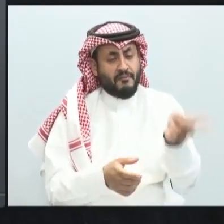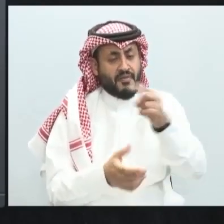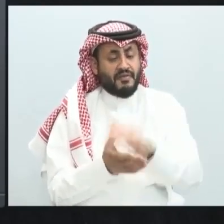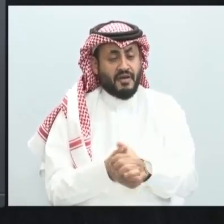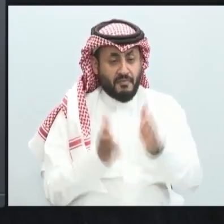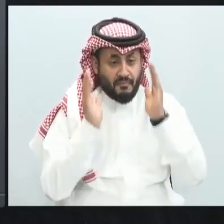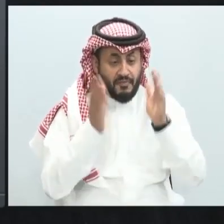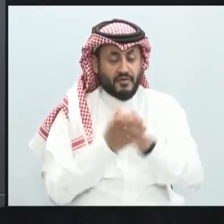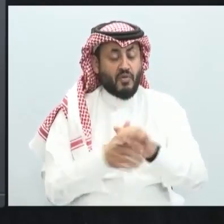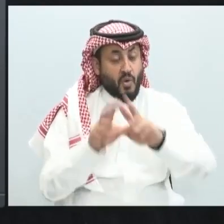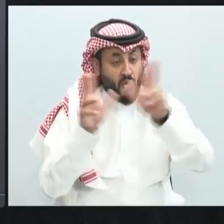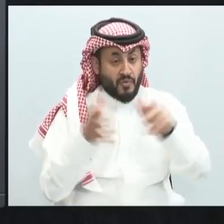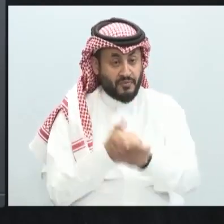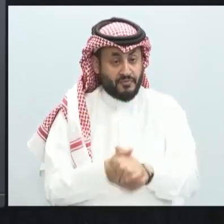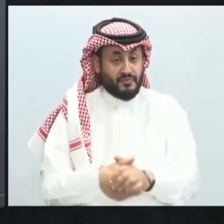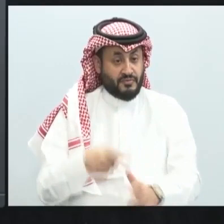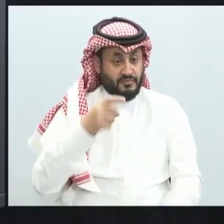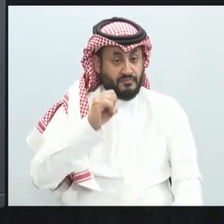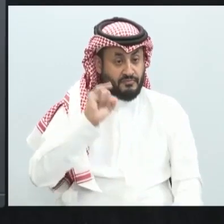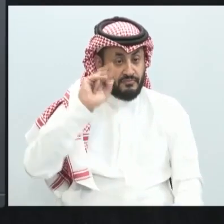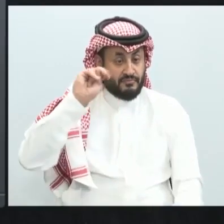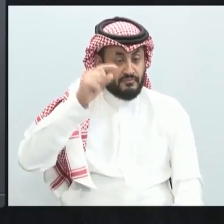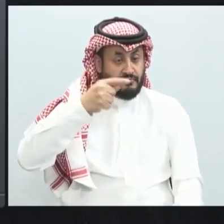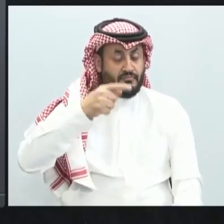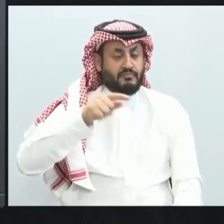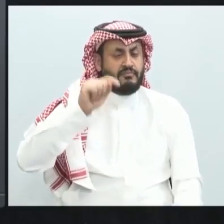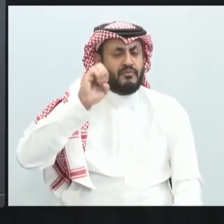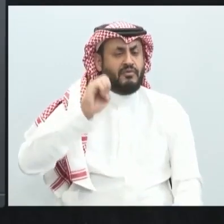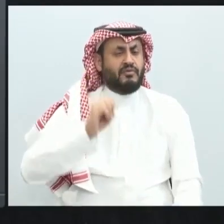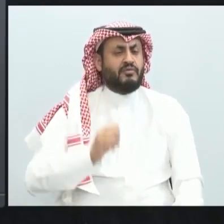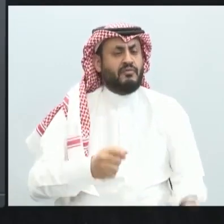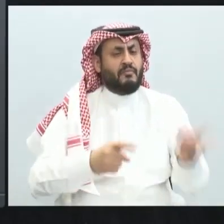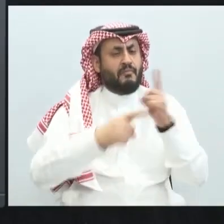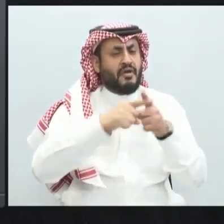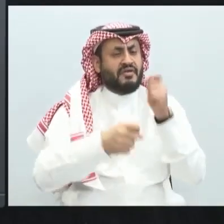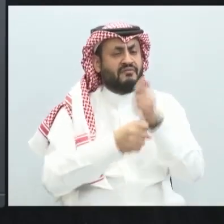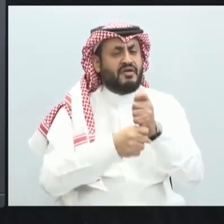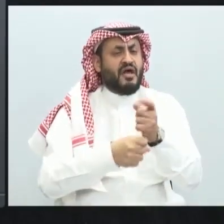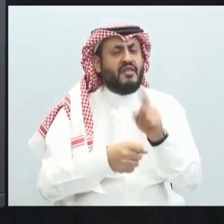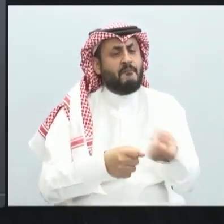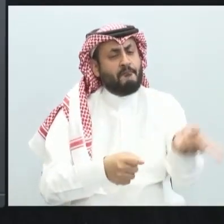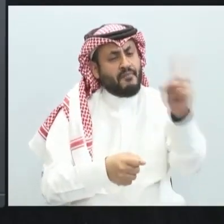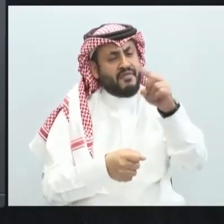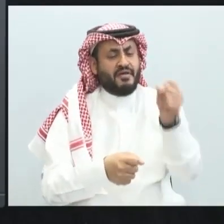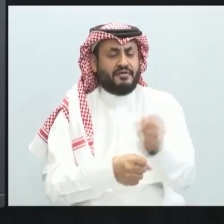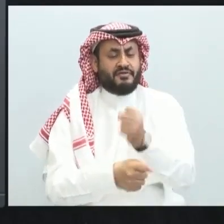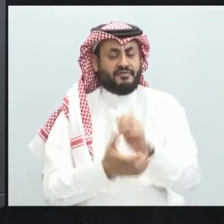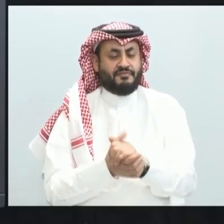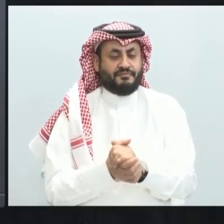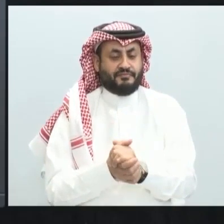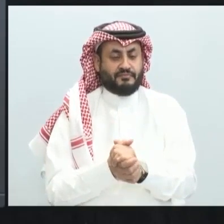pray. So going to with a verb means that I want to do this in the